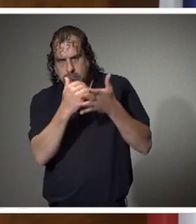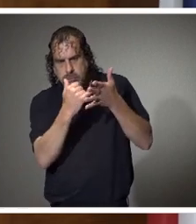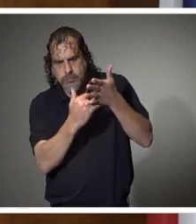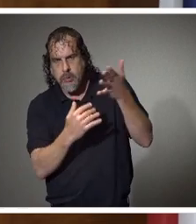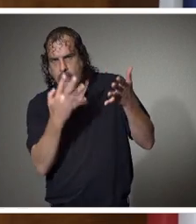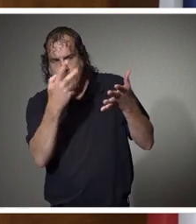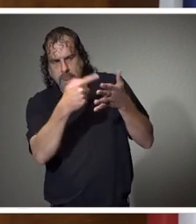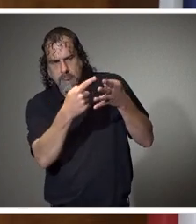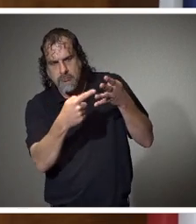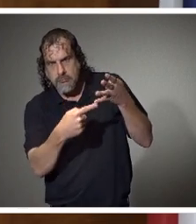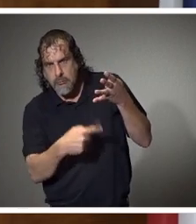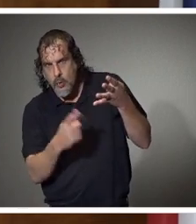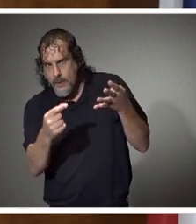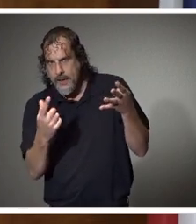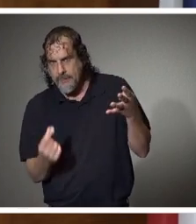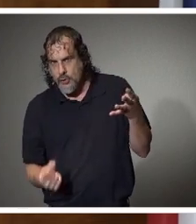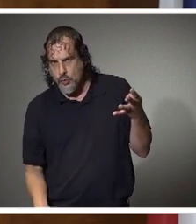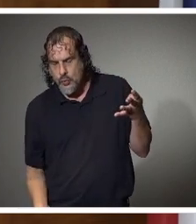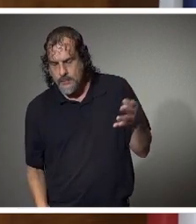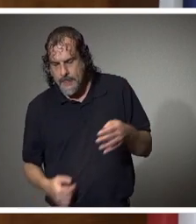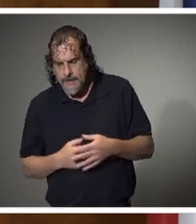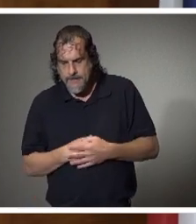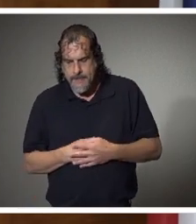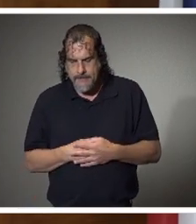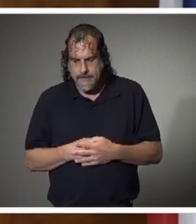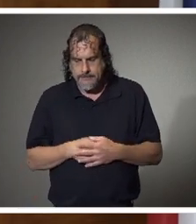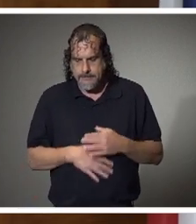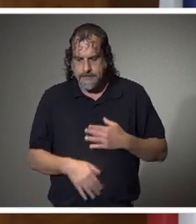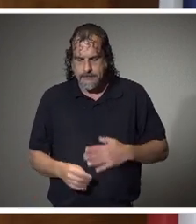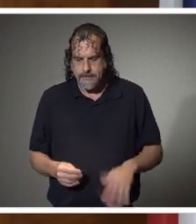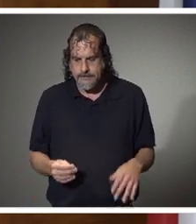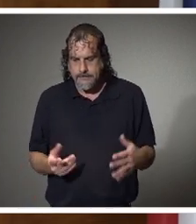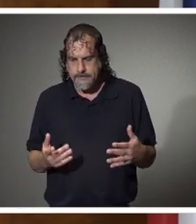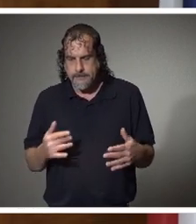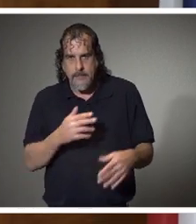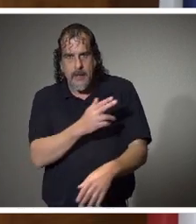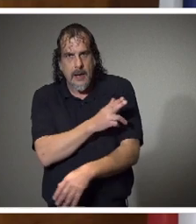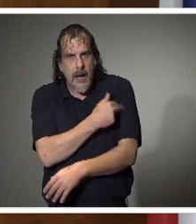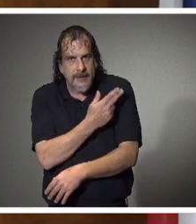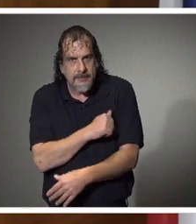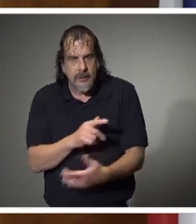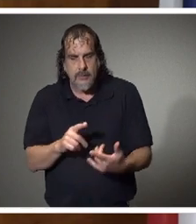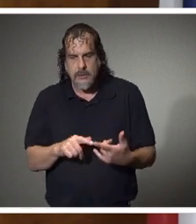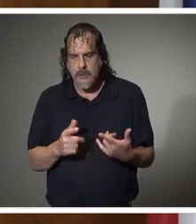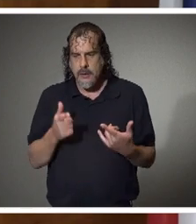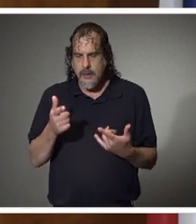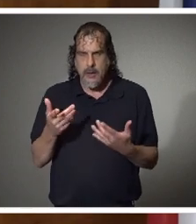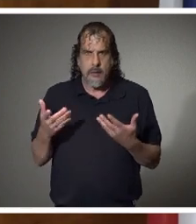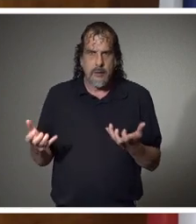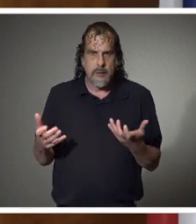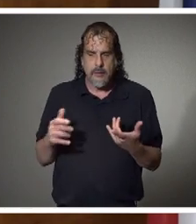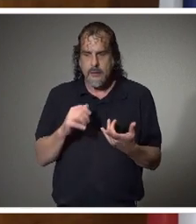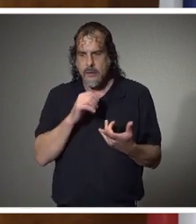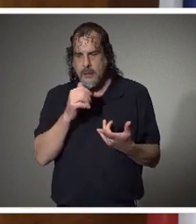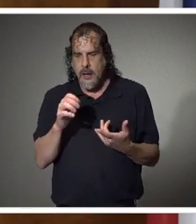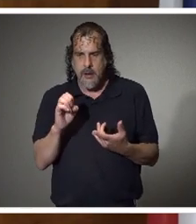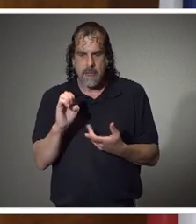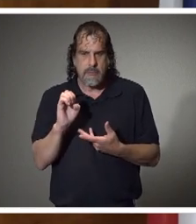need to be done. For instance, the healthcare facilities, if a hospital, for instance, wants to do a